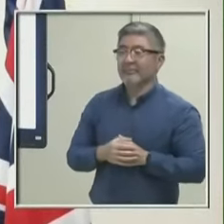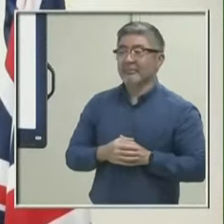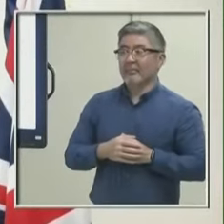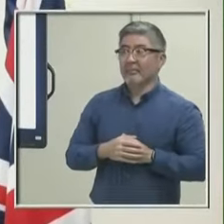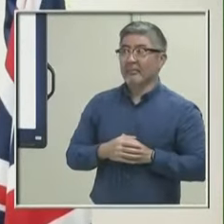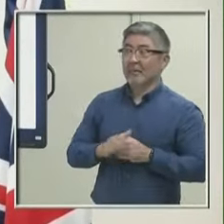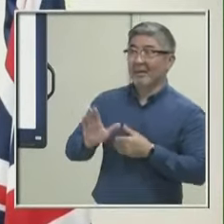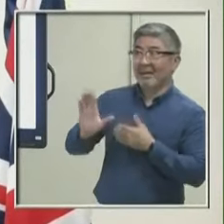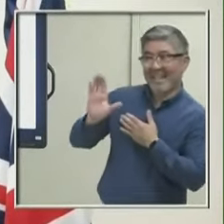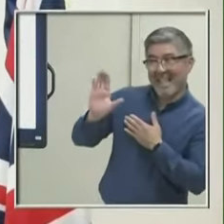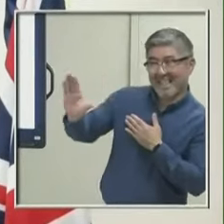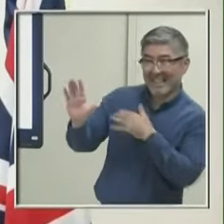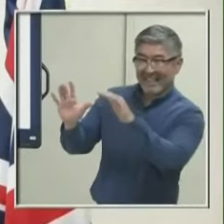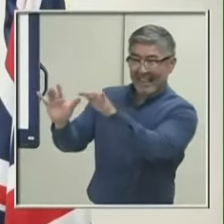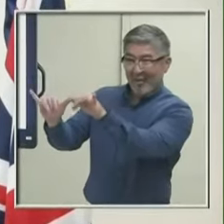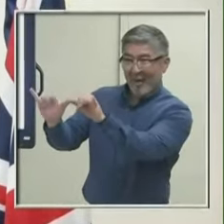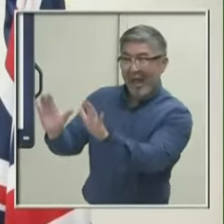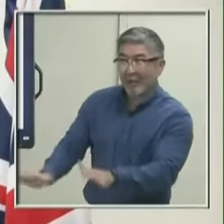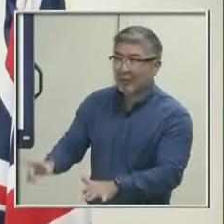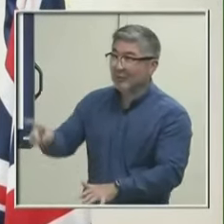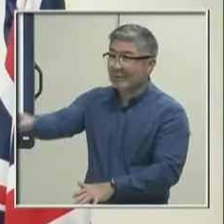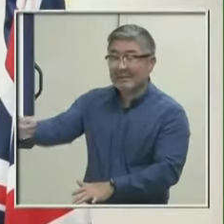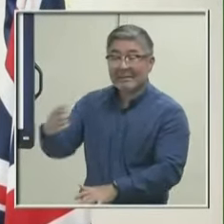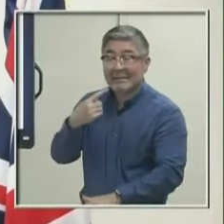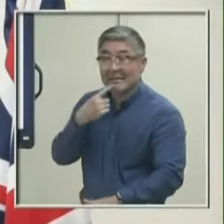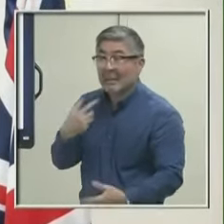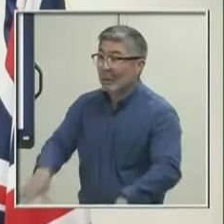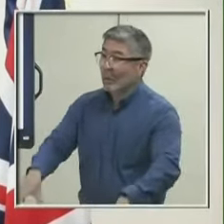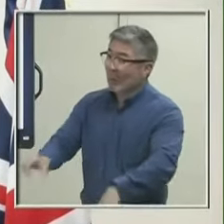they're working very hard to get it done.